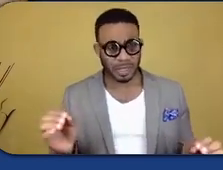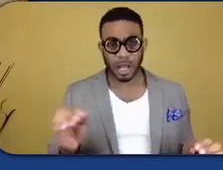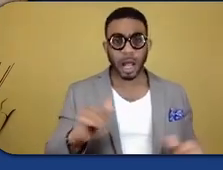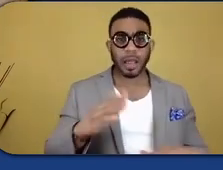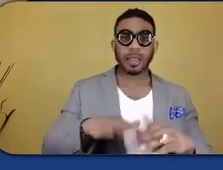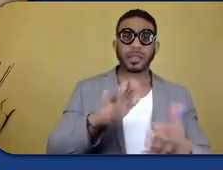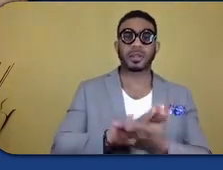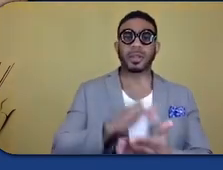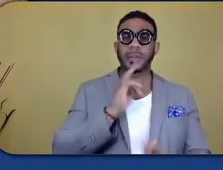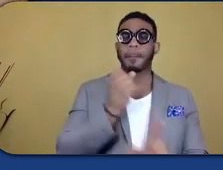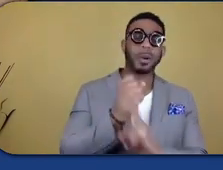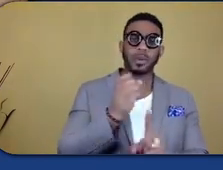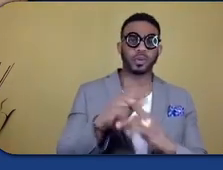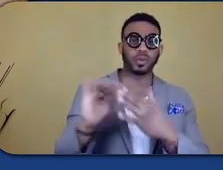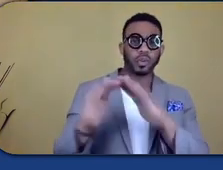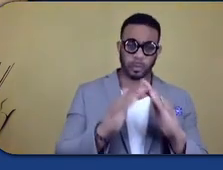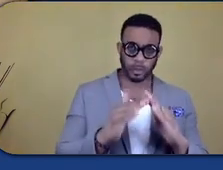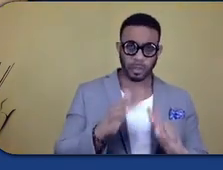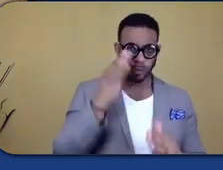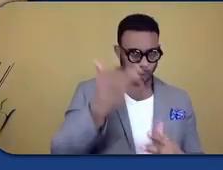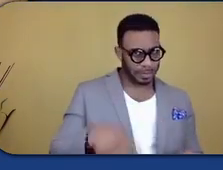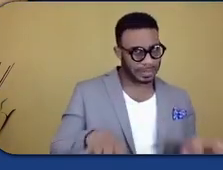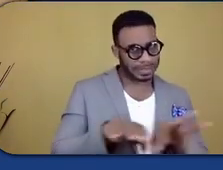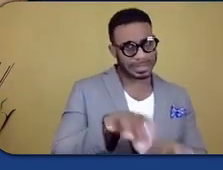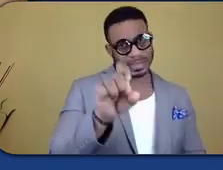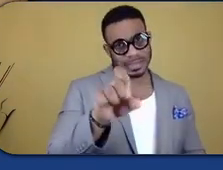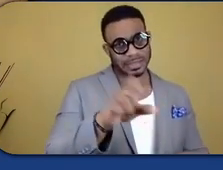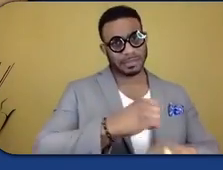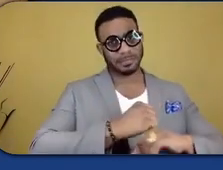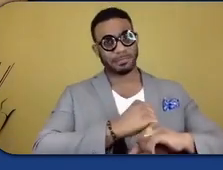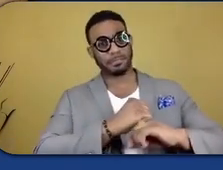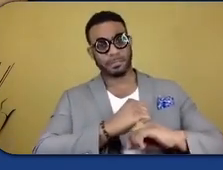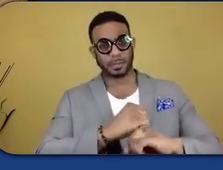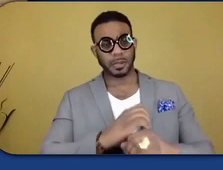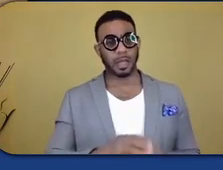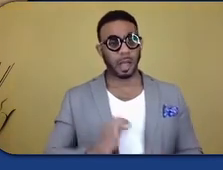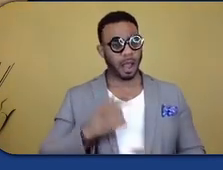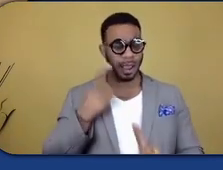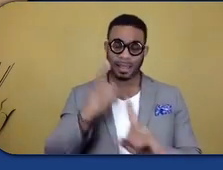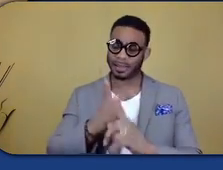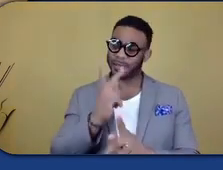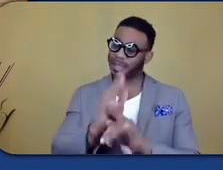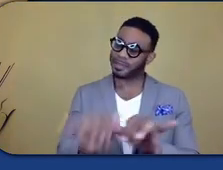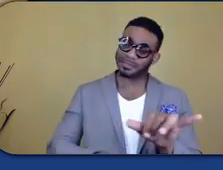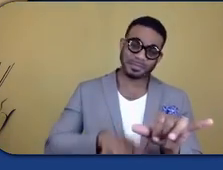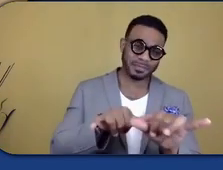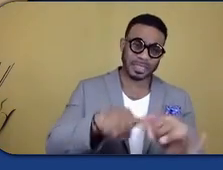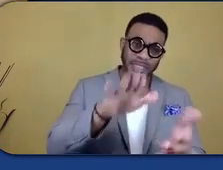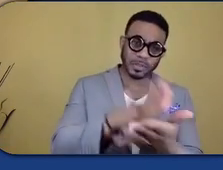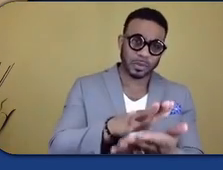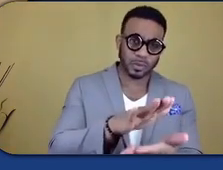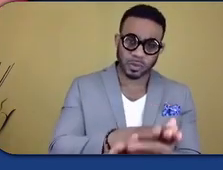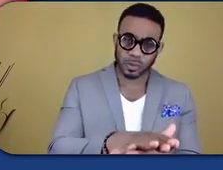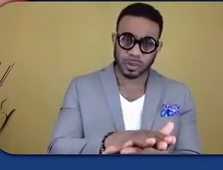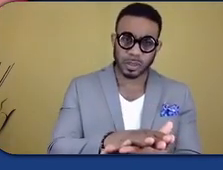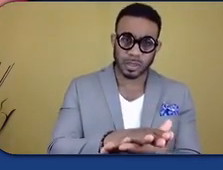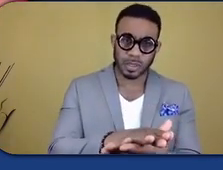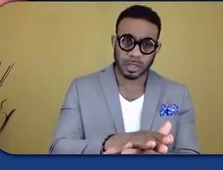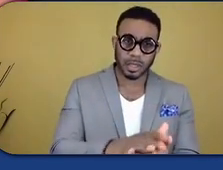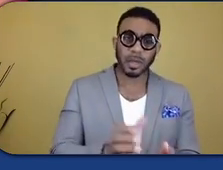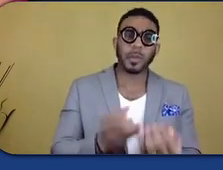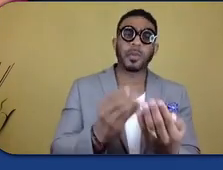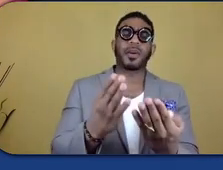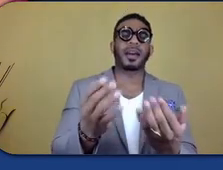to the community and the country at large because our aim is to keep them in school and try to mold them, inspire